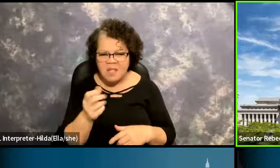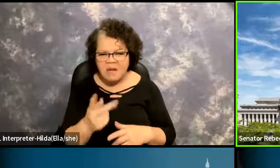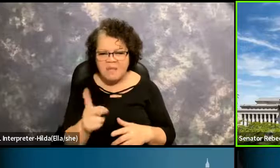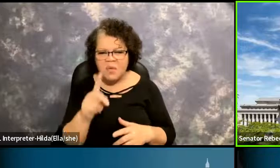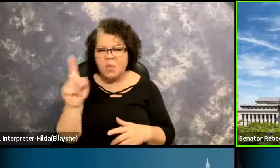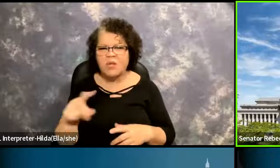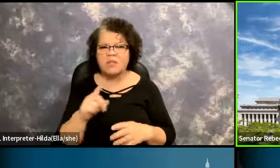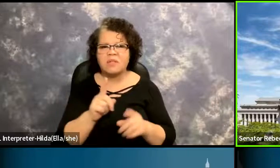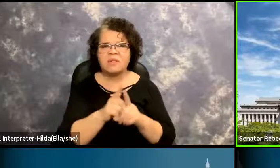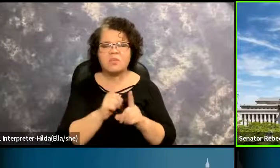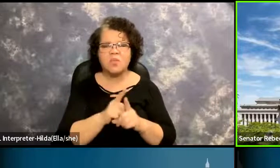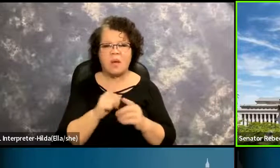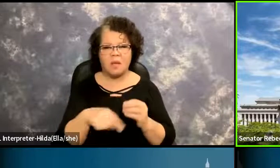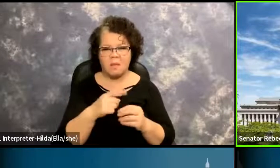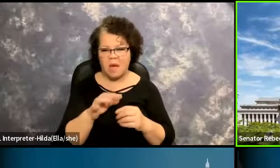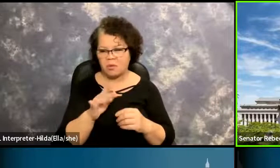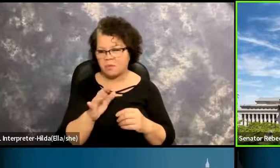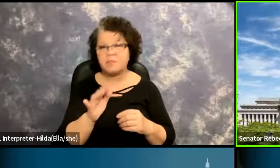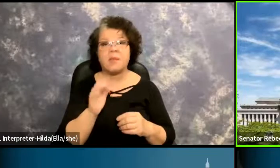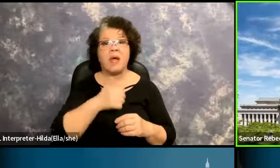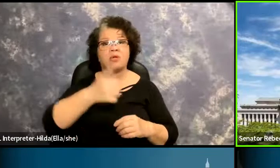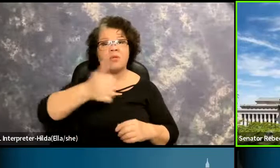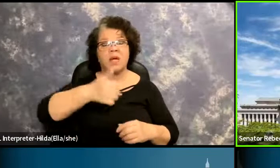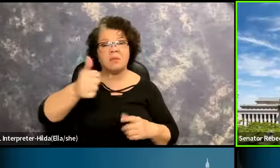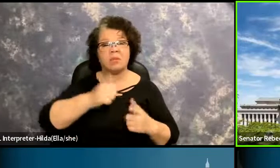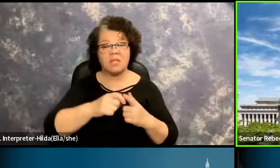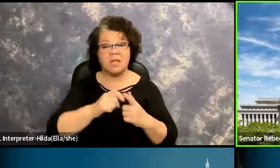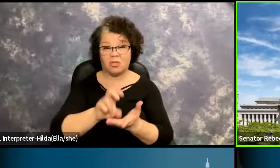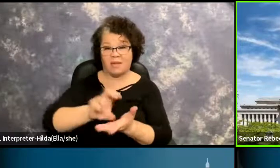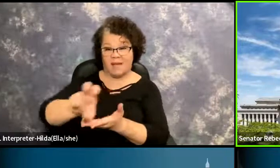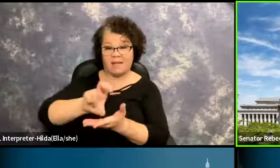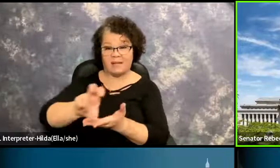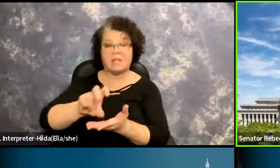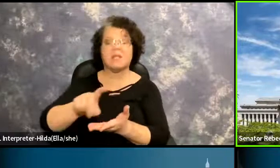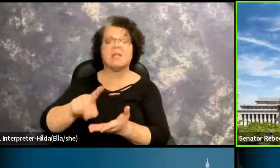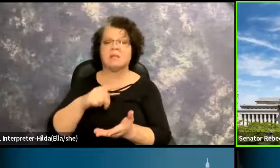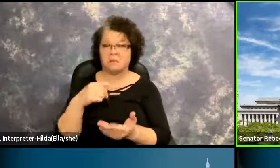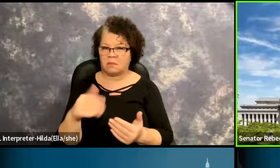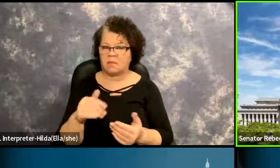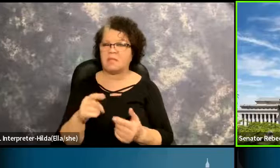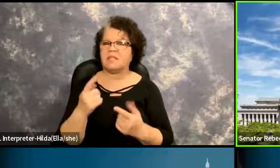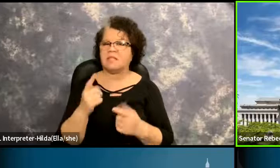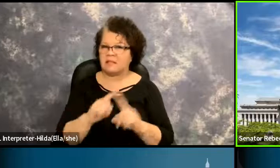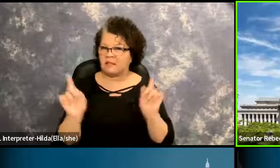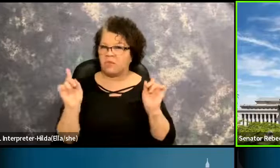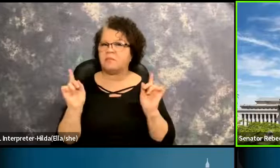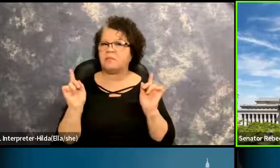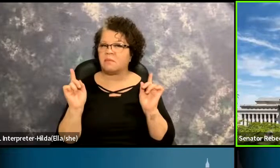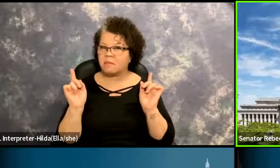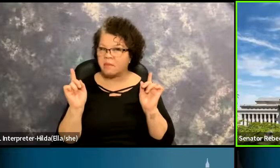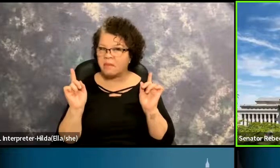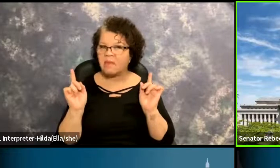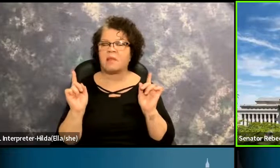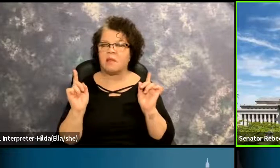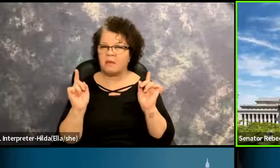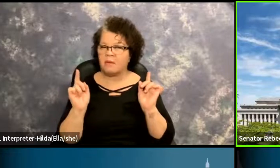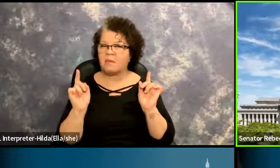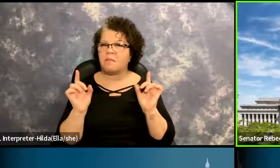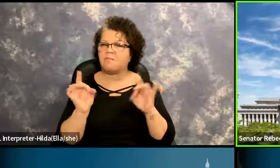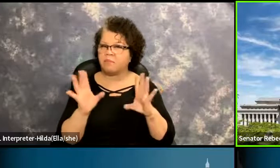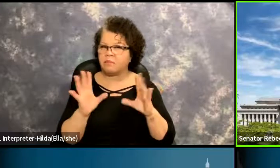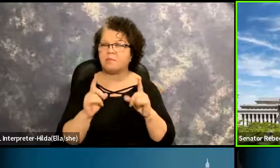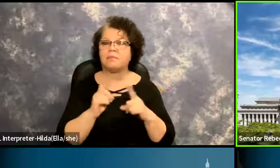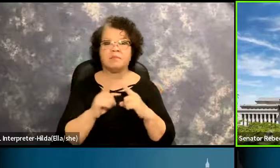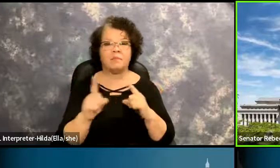about our transportation investment is radically different. There are still roads that need